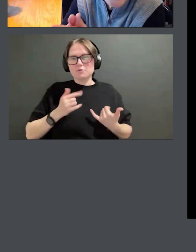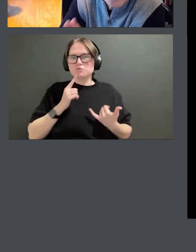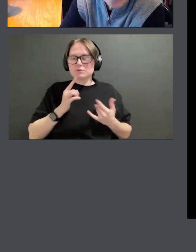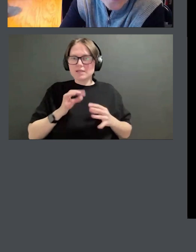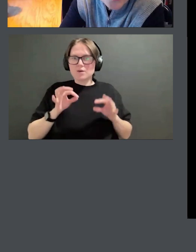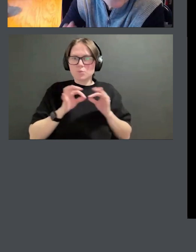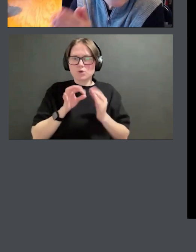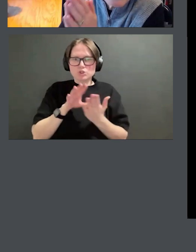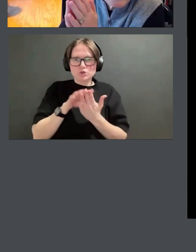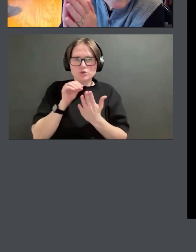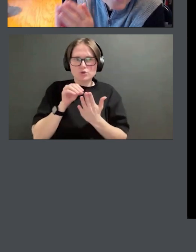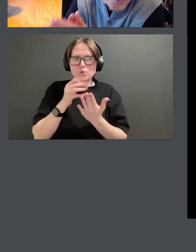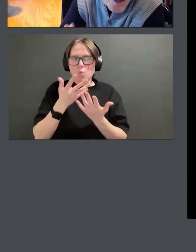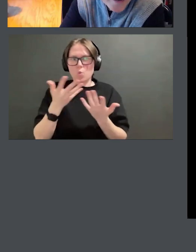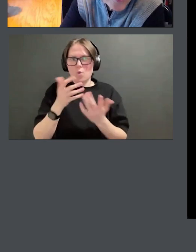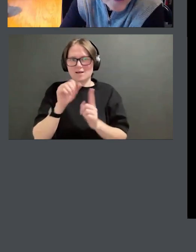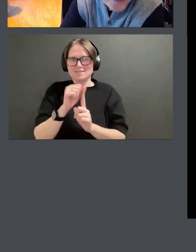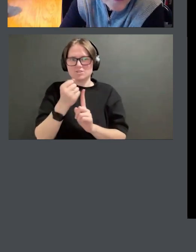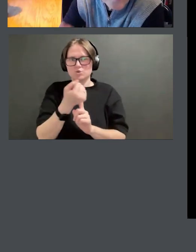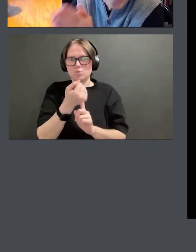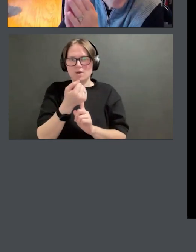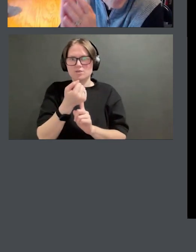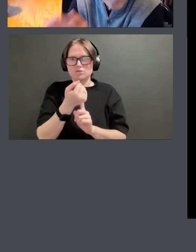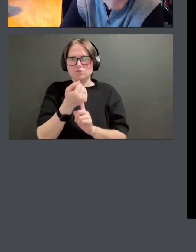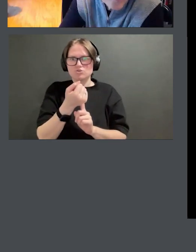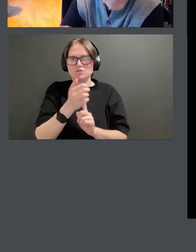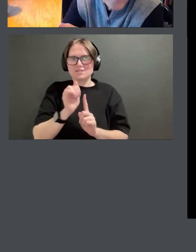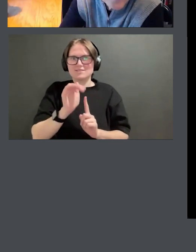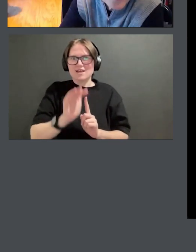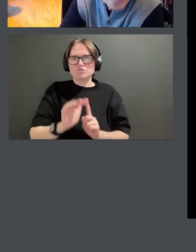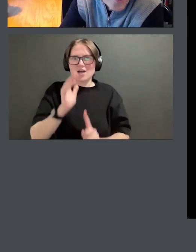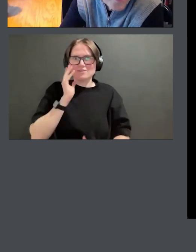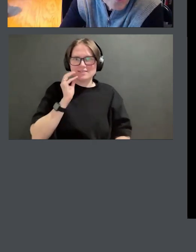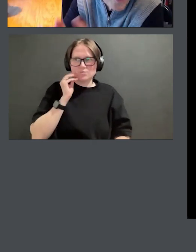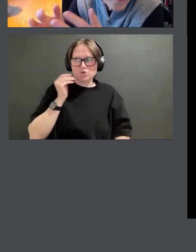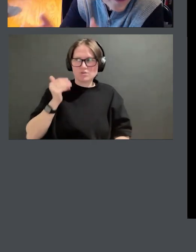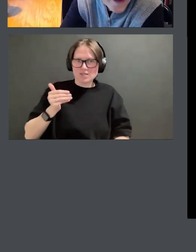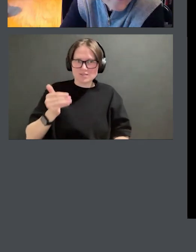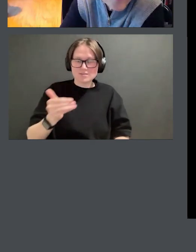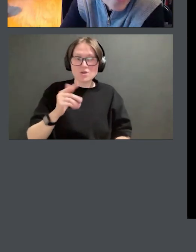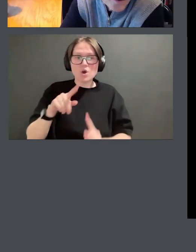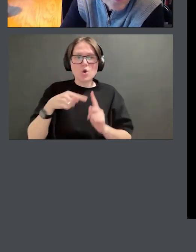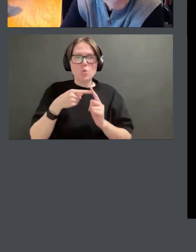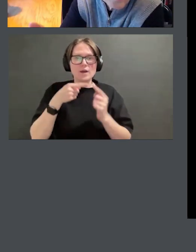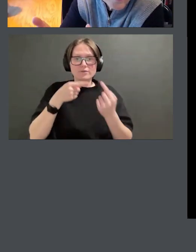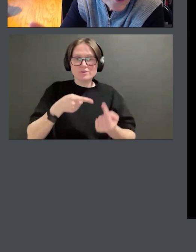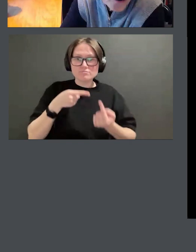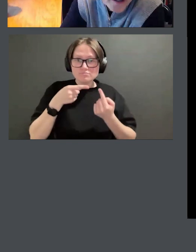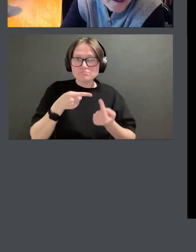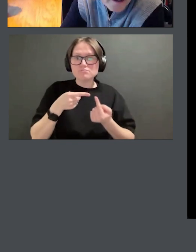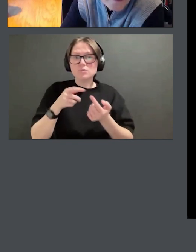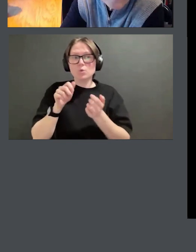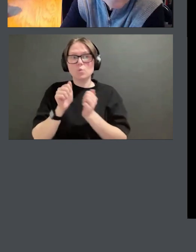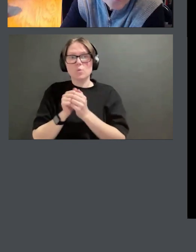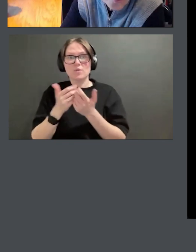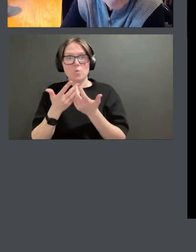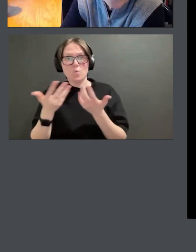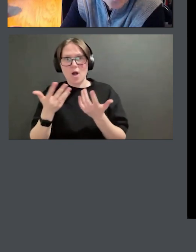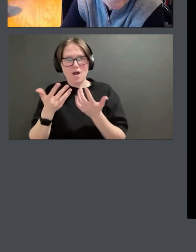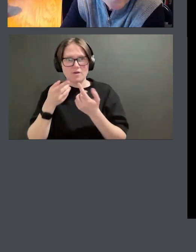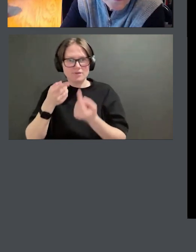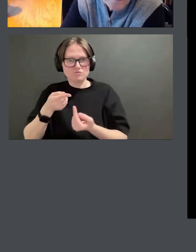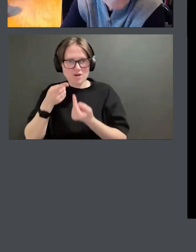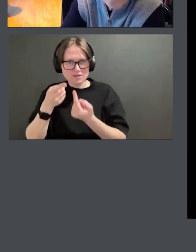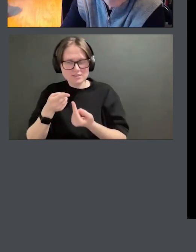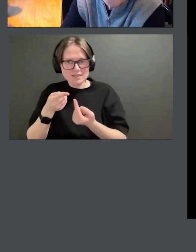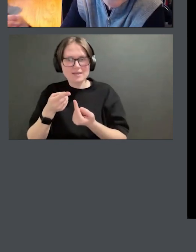what situations is a child in, when are they having trouble, what are they having trouble hearing. In other words,